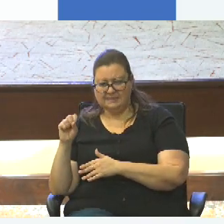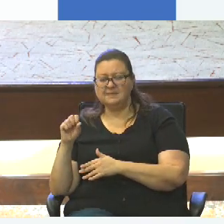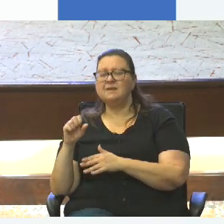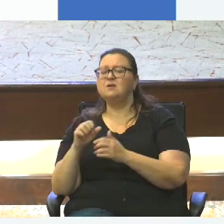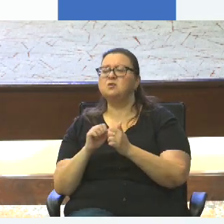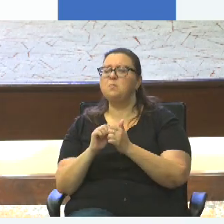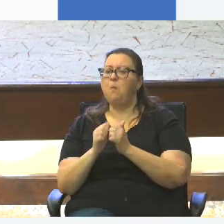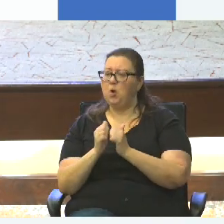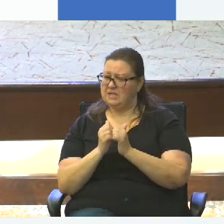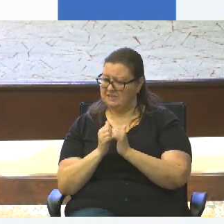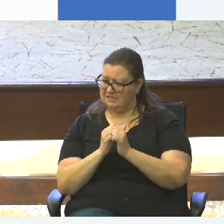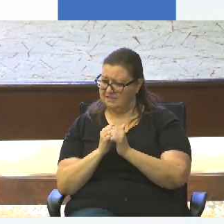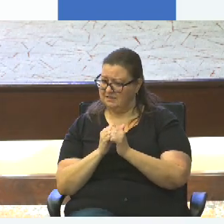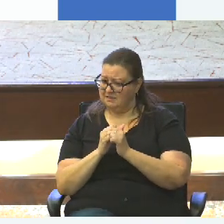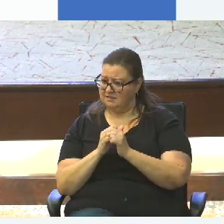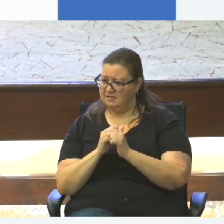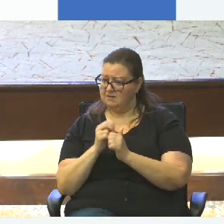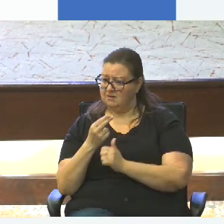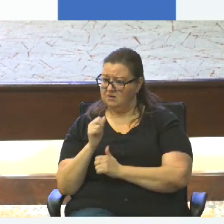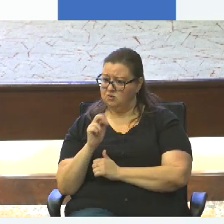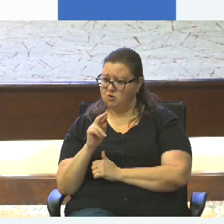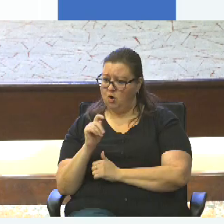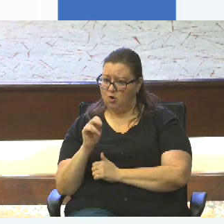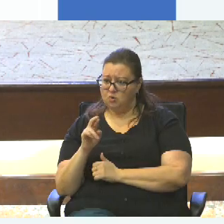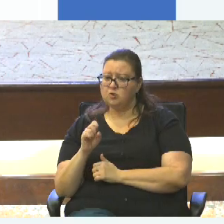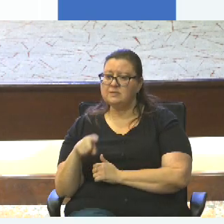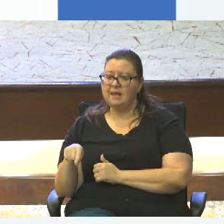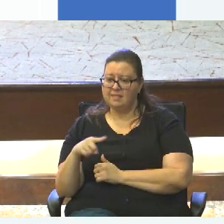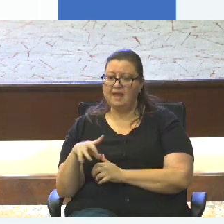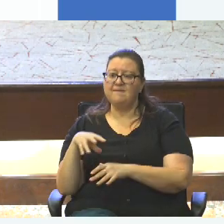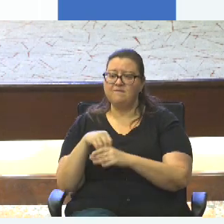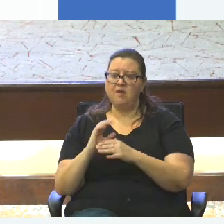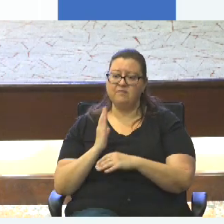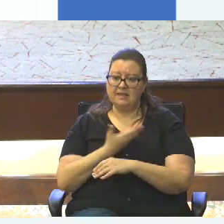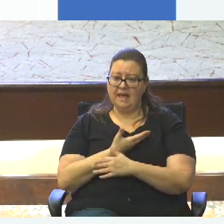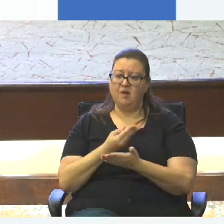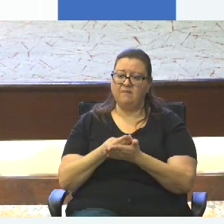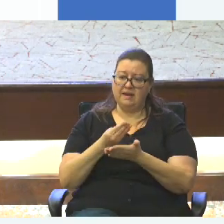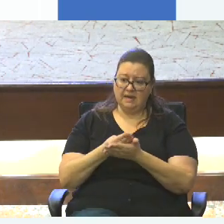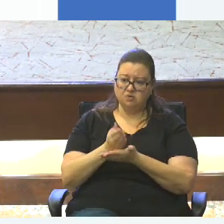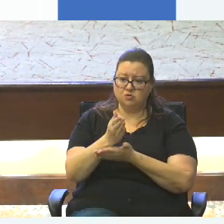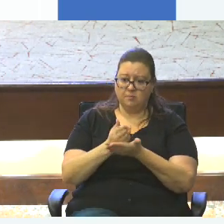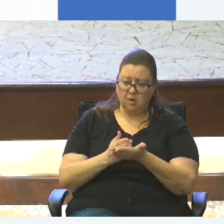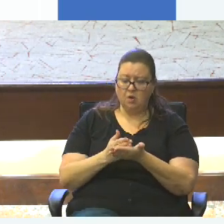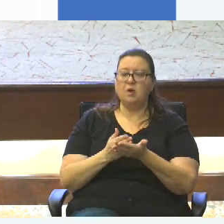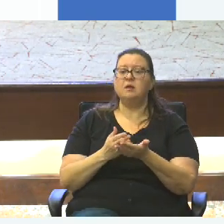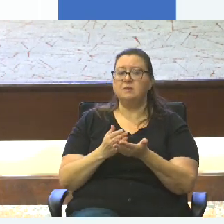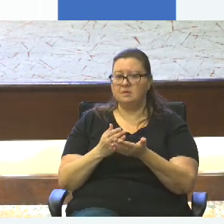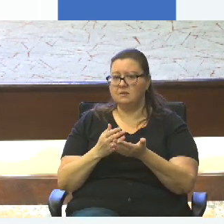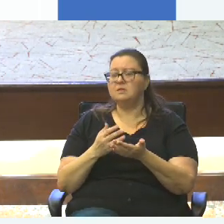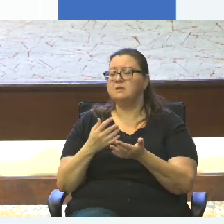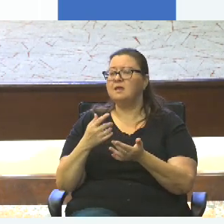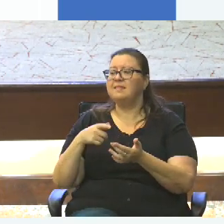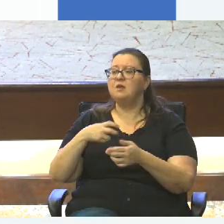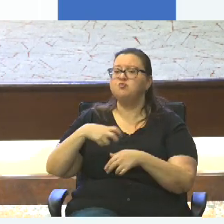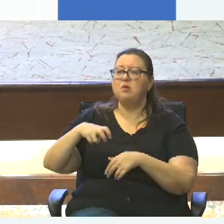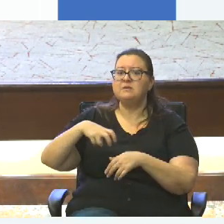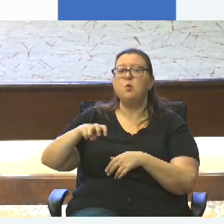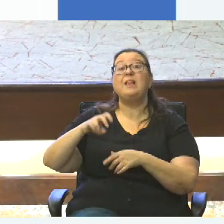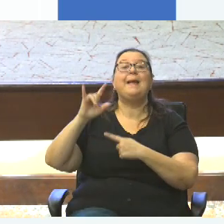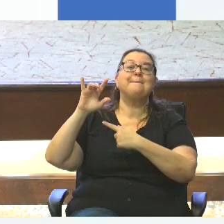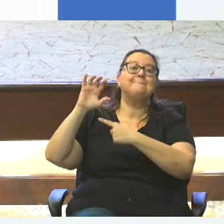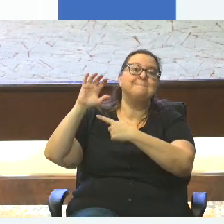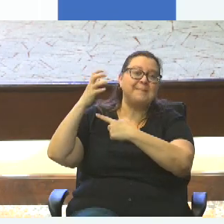charters. It's airline type aircraft that are being chartered in or out of the airport to either transport Baylor